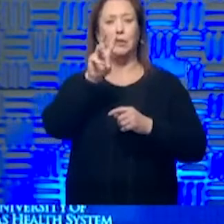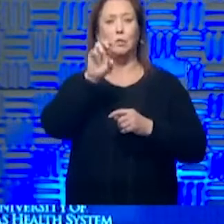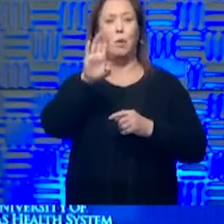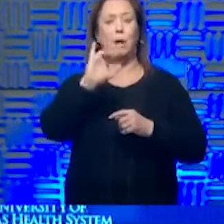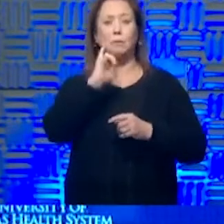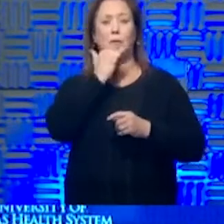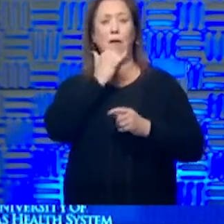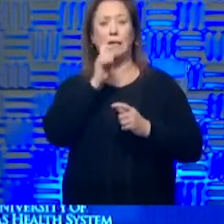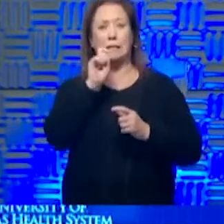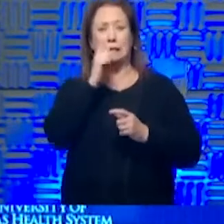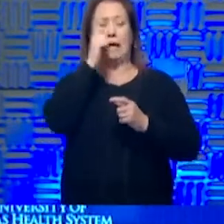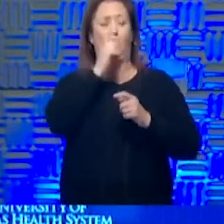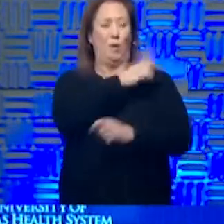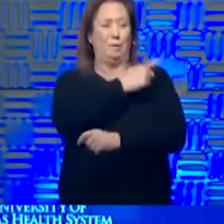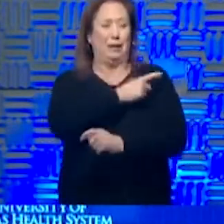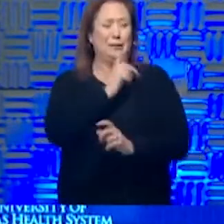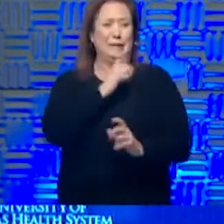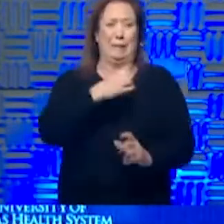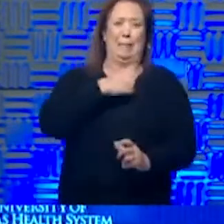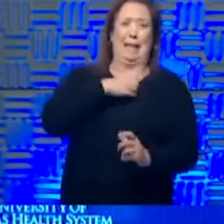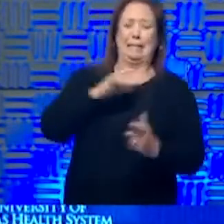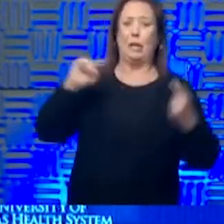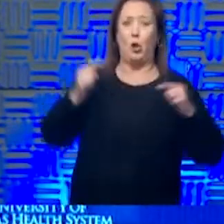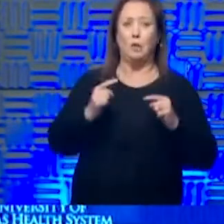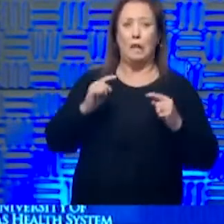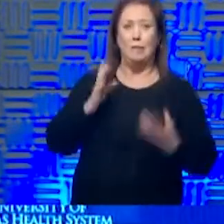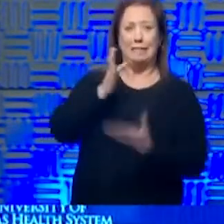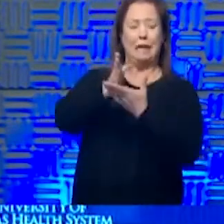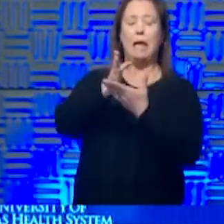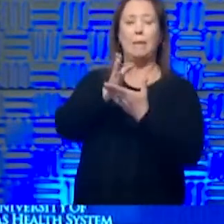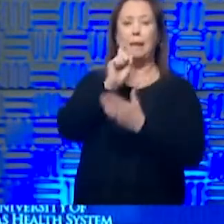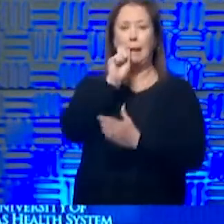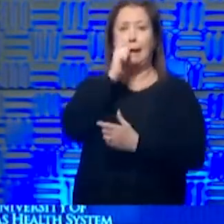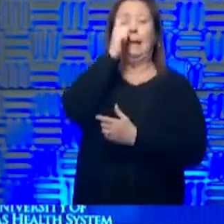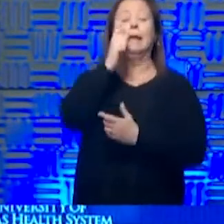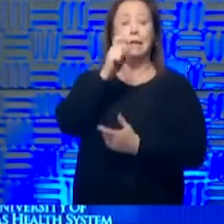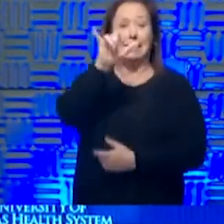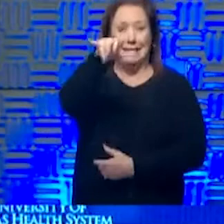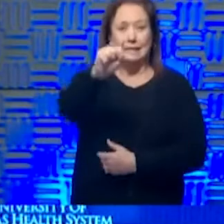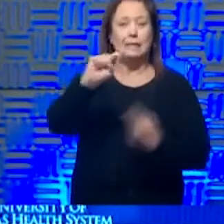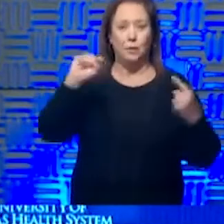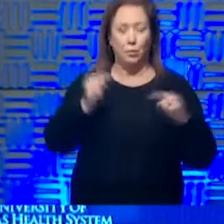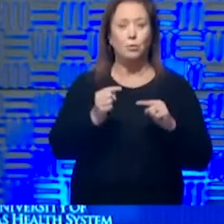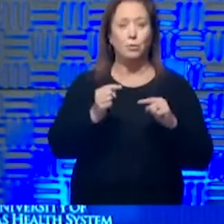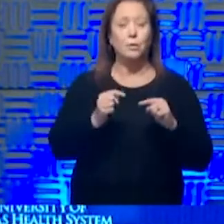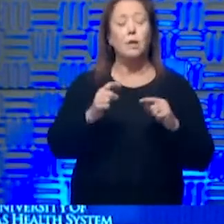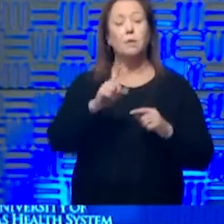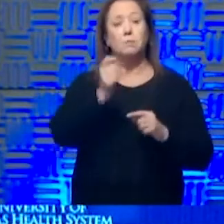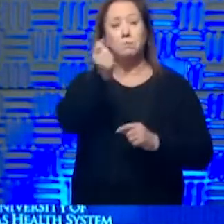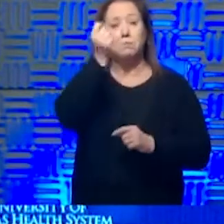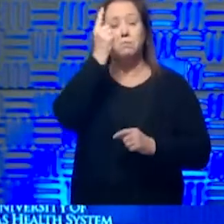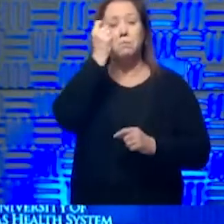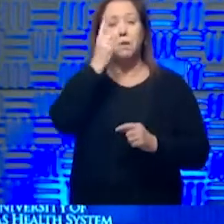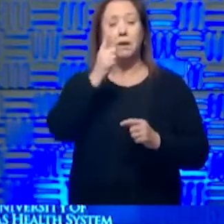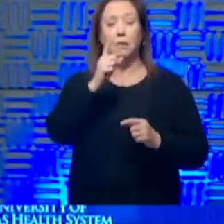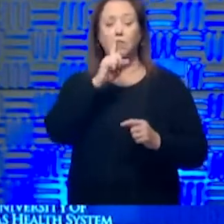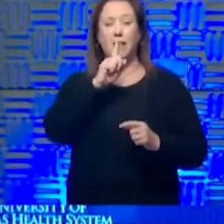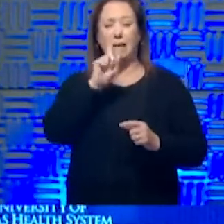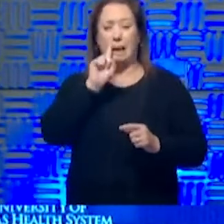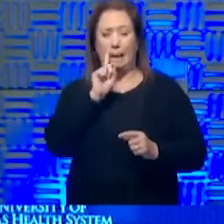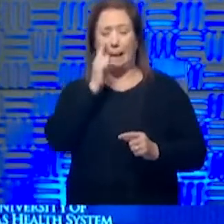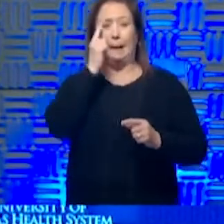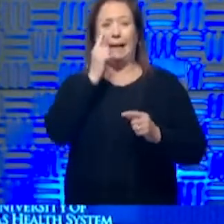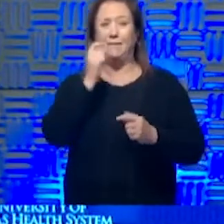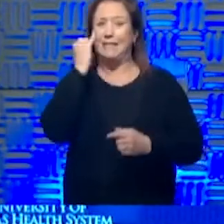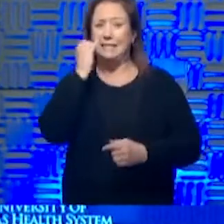patient says, "Oh, that hurts, don't do that," and then we stop because it does hurt. Yeah. But the reality is that unless you've done the